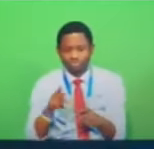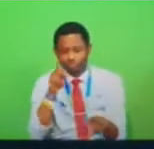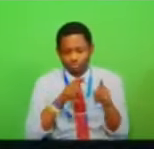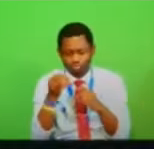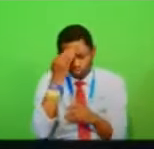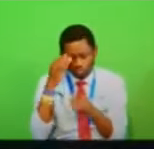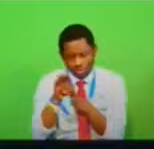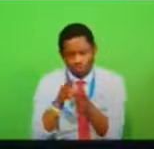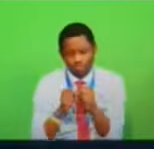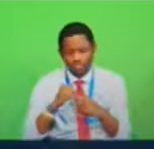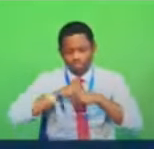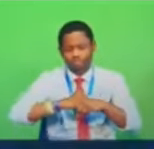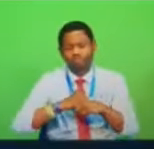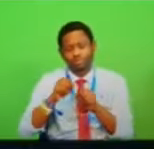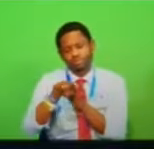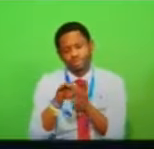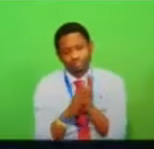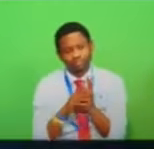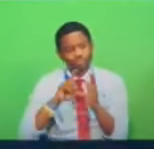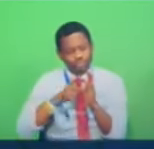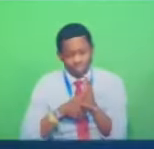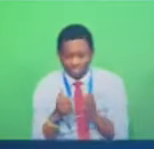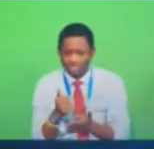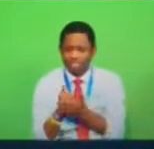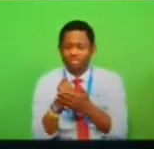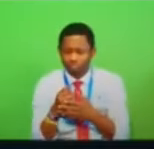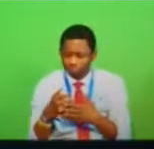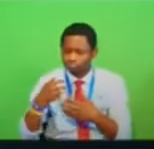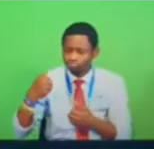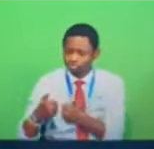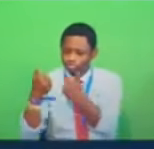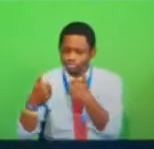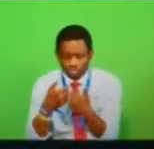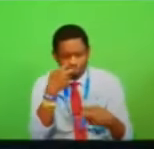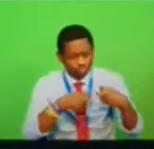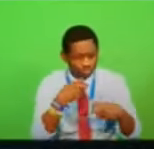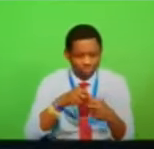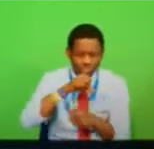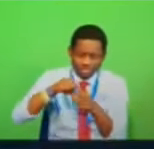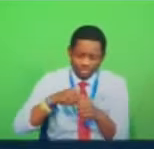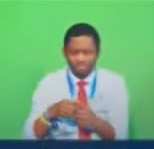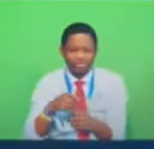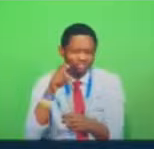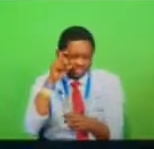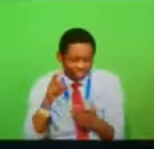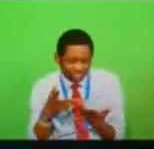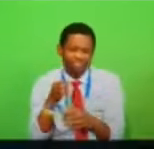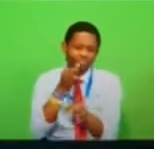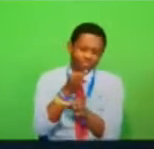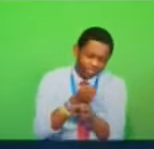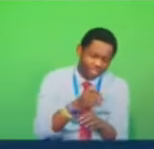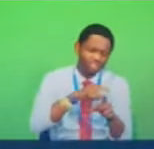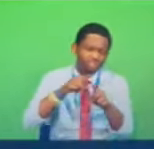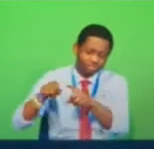Christian apologetics to help us to solve many of the emerging challenges around sexuality, around faith, and all